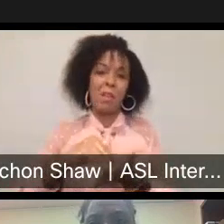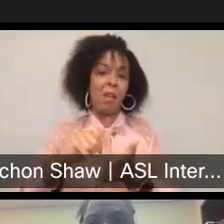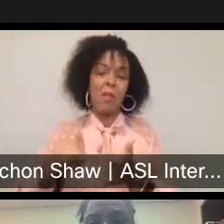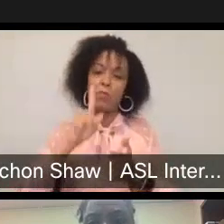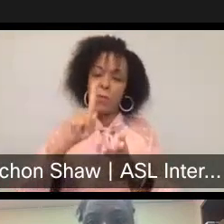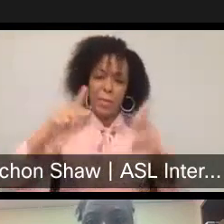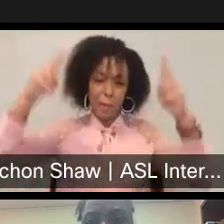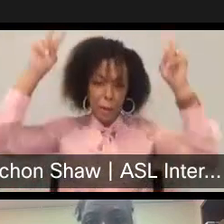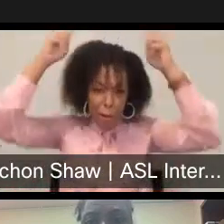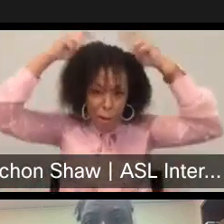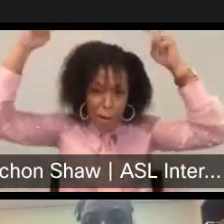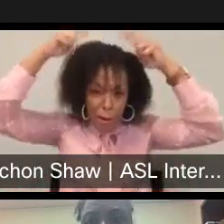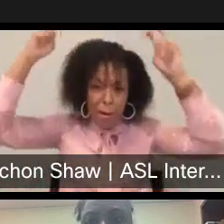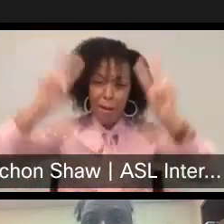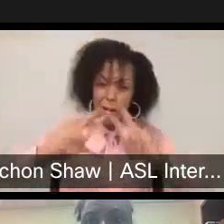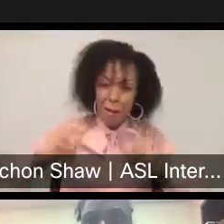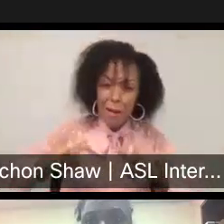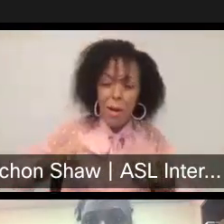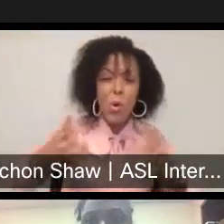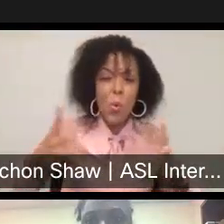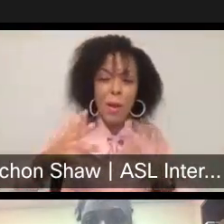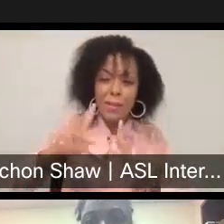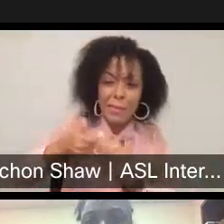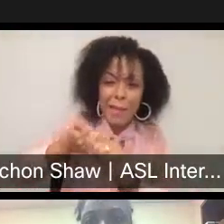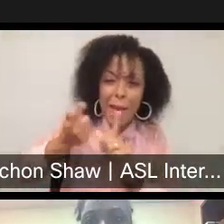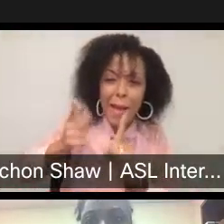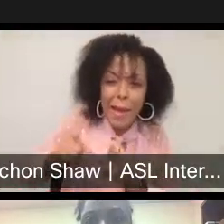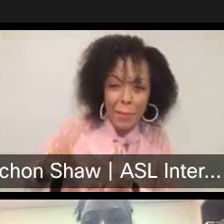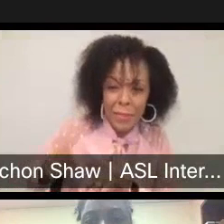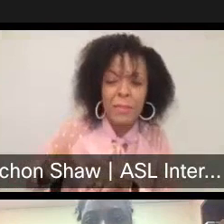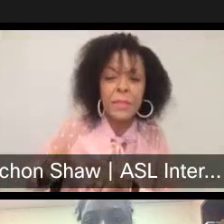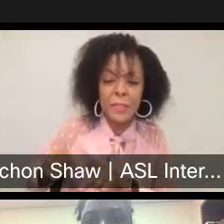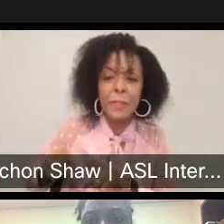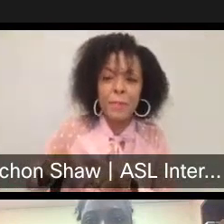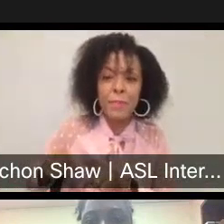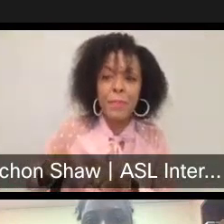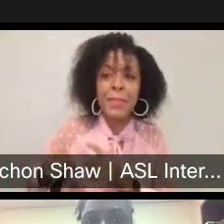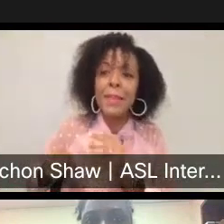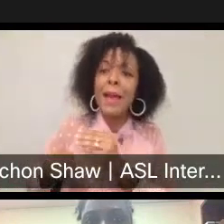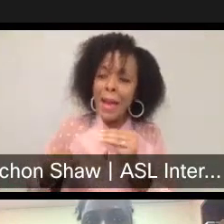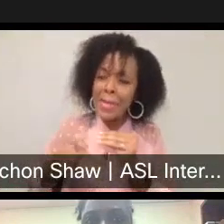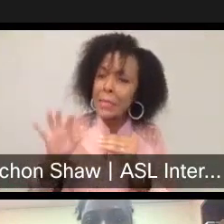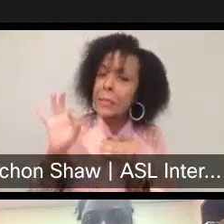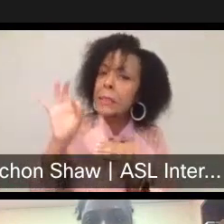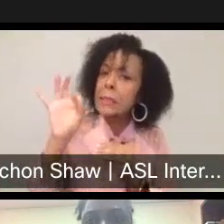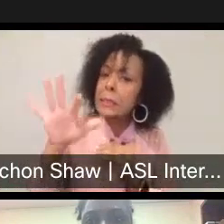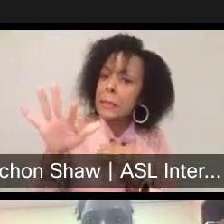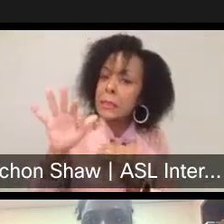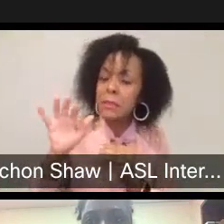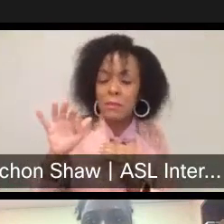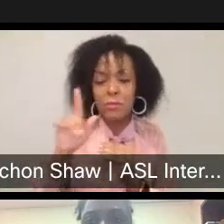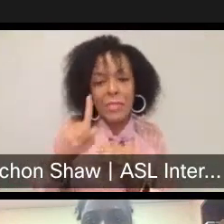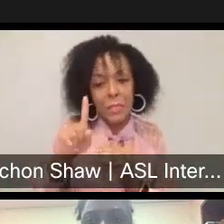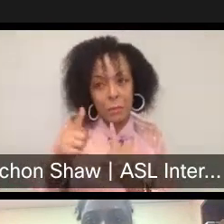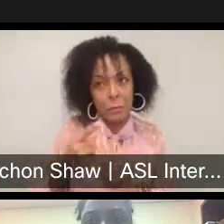then adjusting yourself accordingly. And also, you know, just to touch on it, and this is a whole nother subject, but